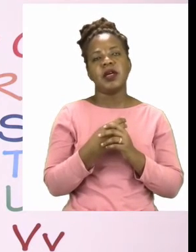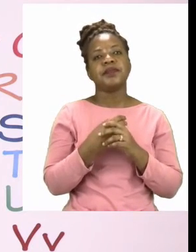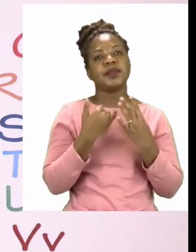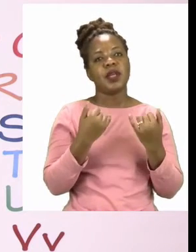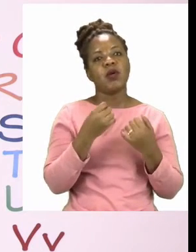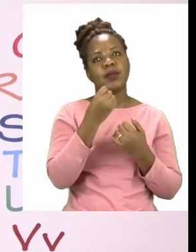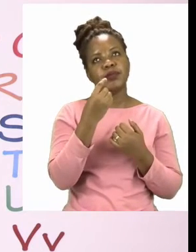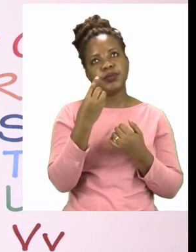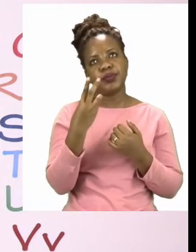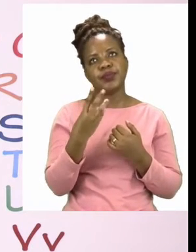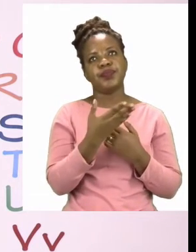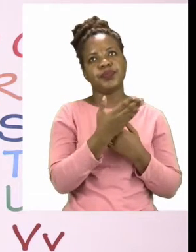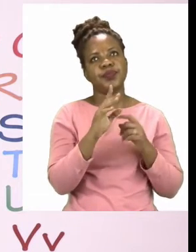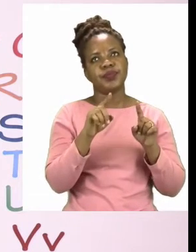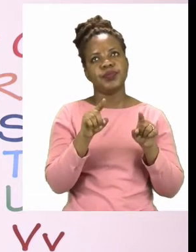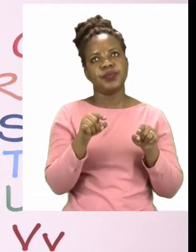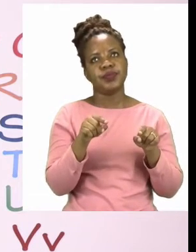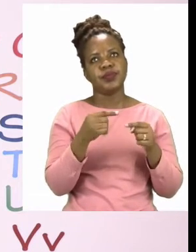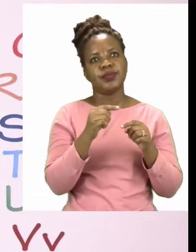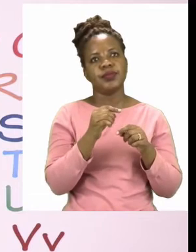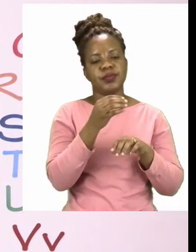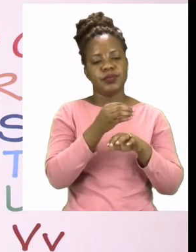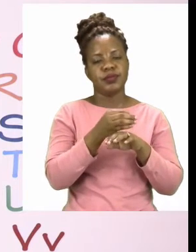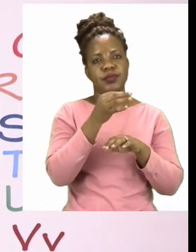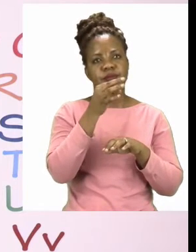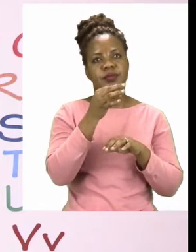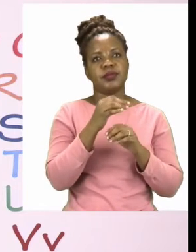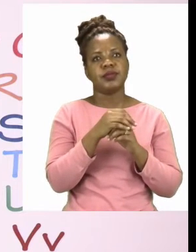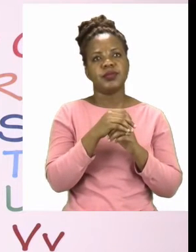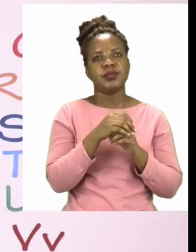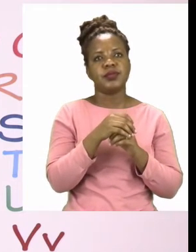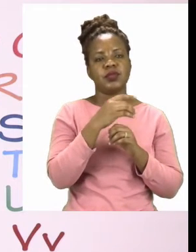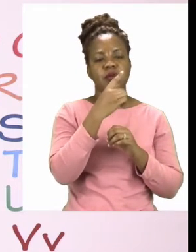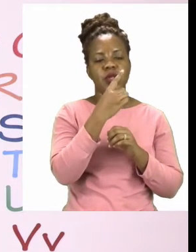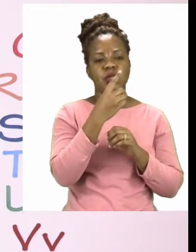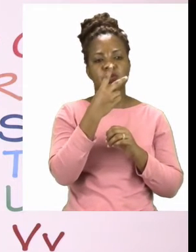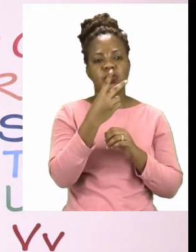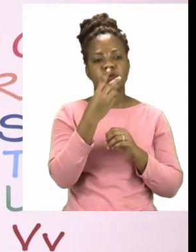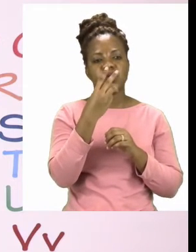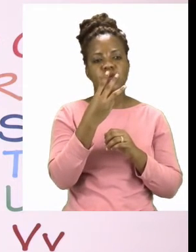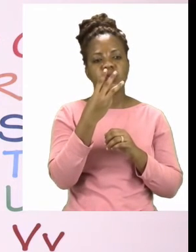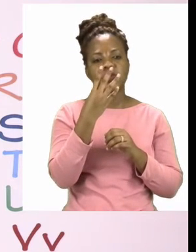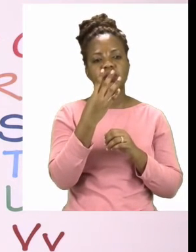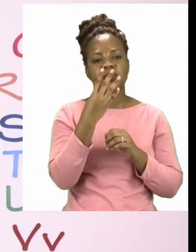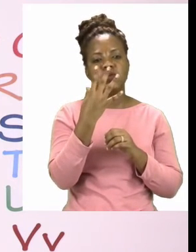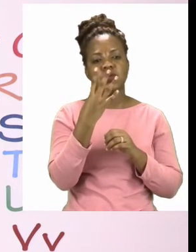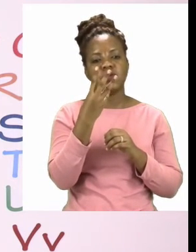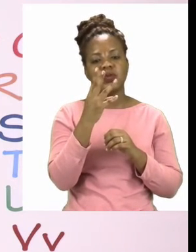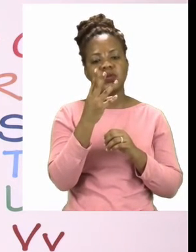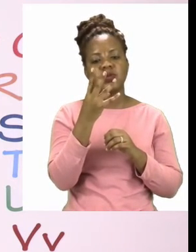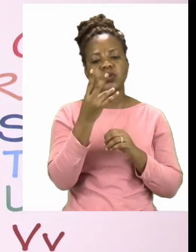counters. 1, 2, 3, 4, 5, 6, 7,